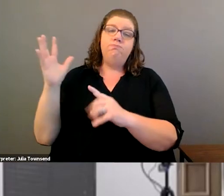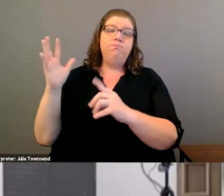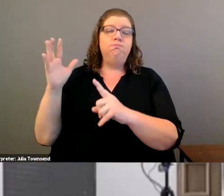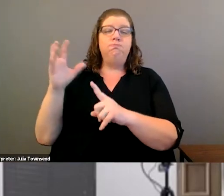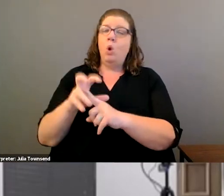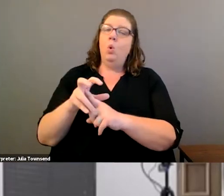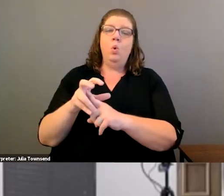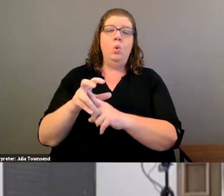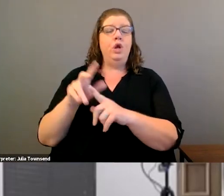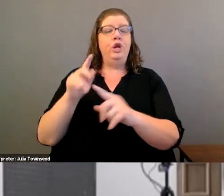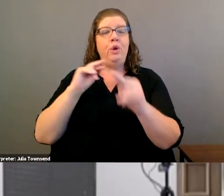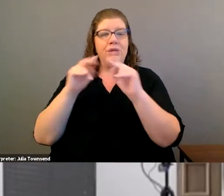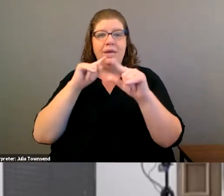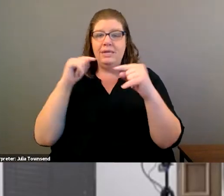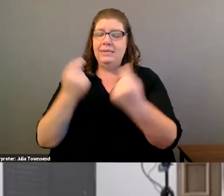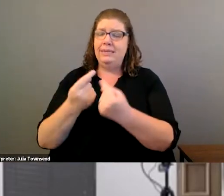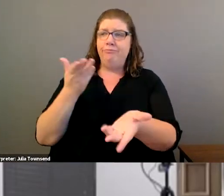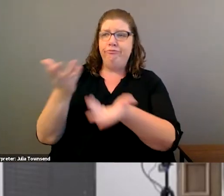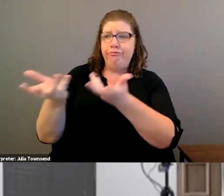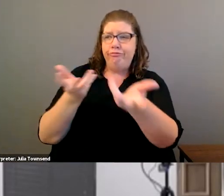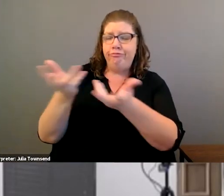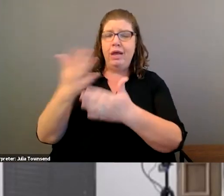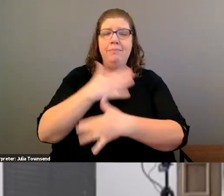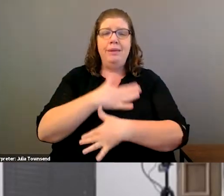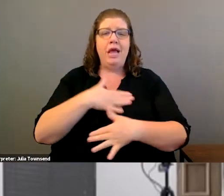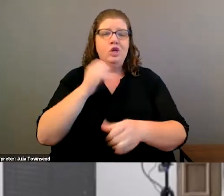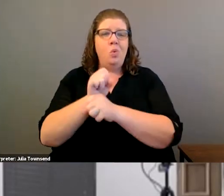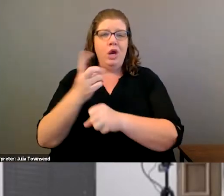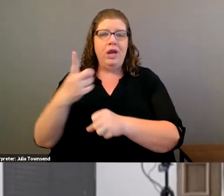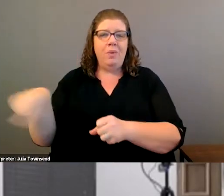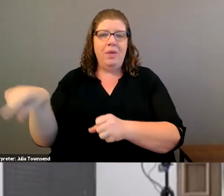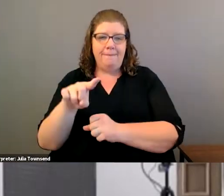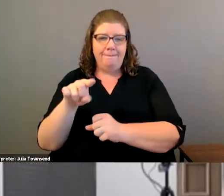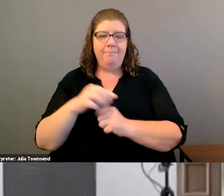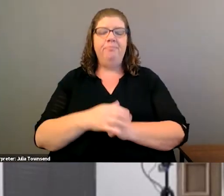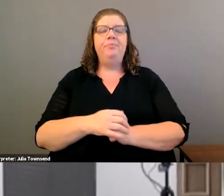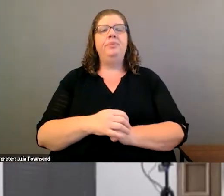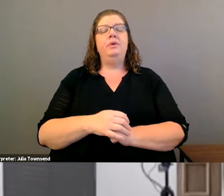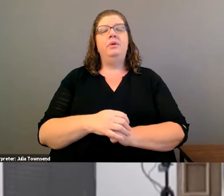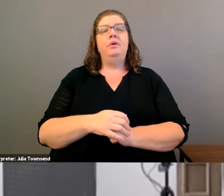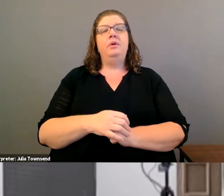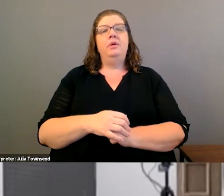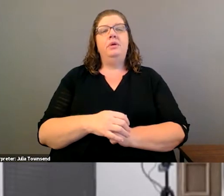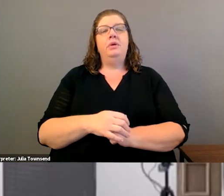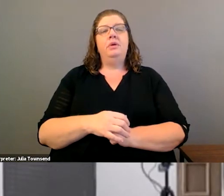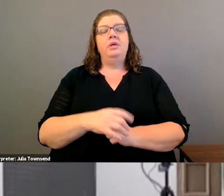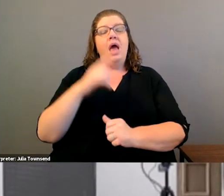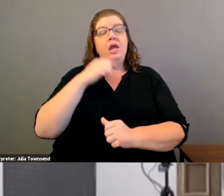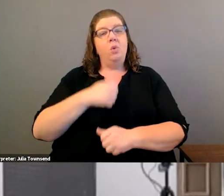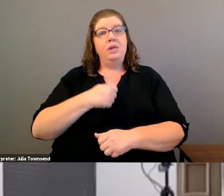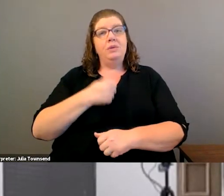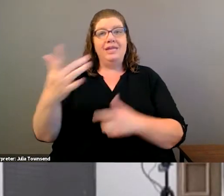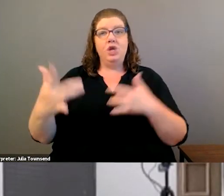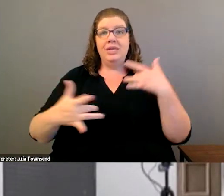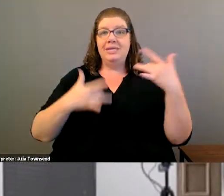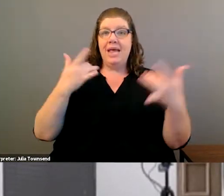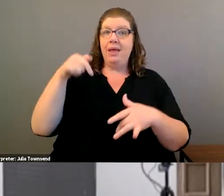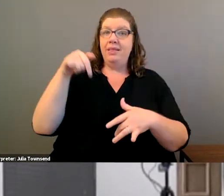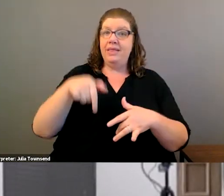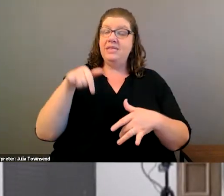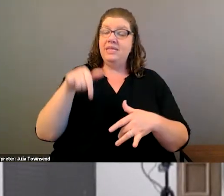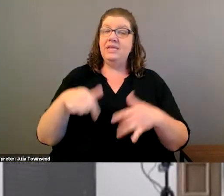team, and it was a pleasure working with them. To present this, I just want to express our excitement about this. This is